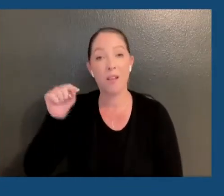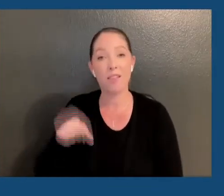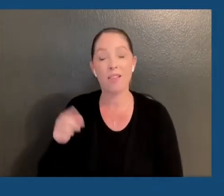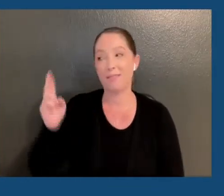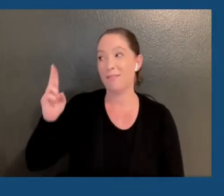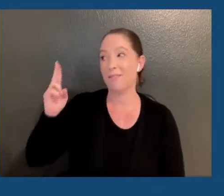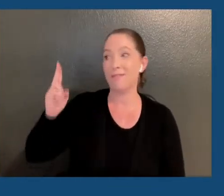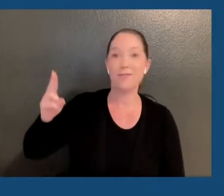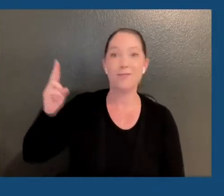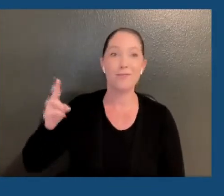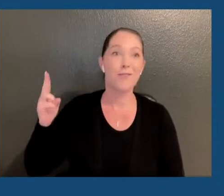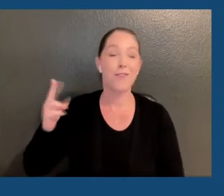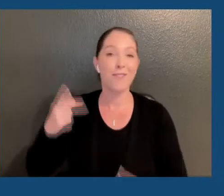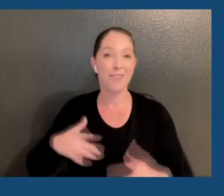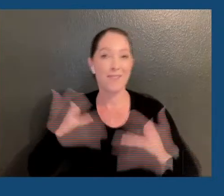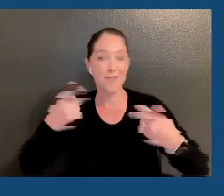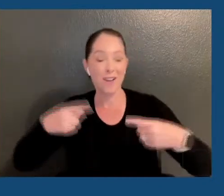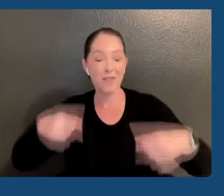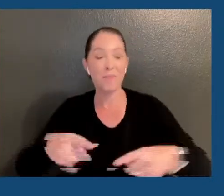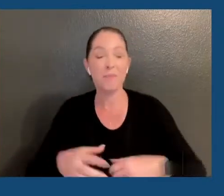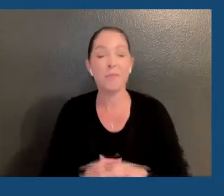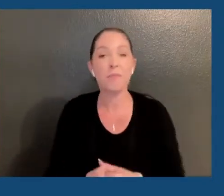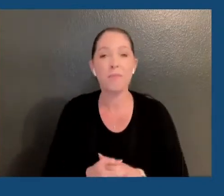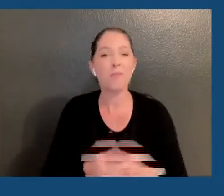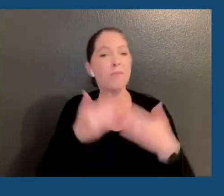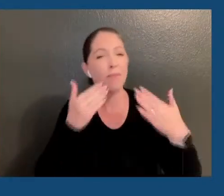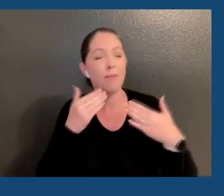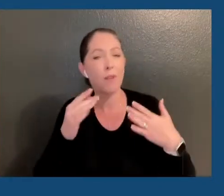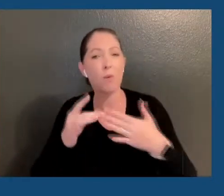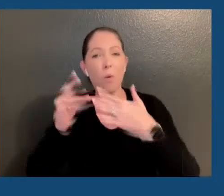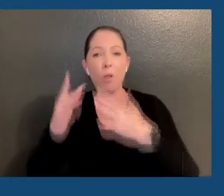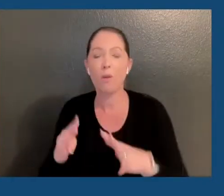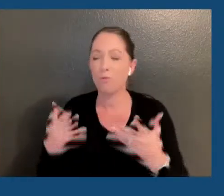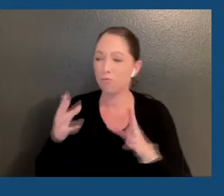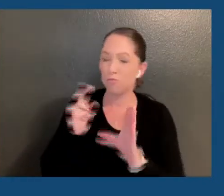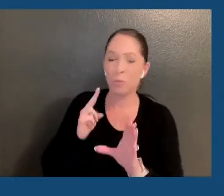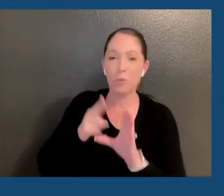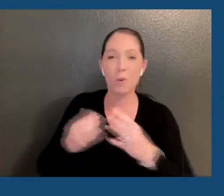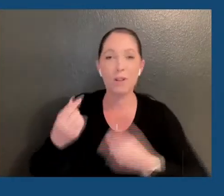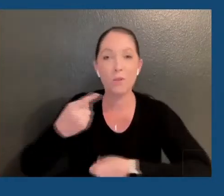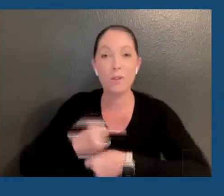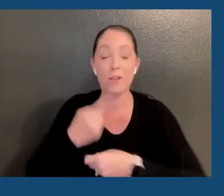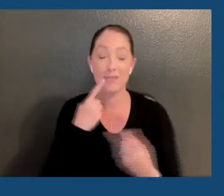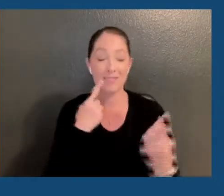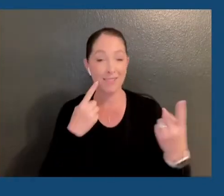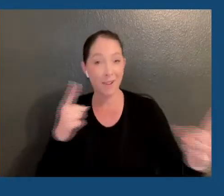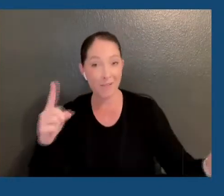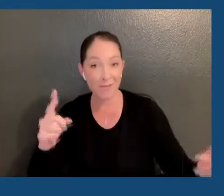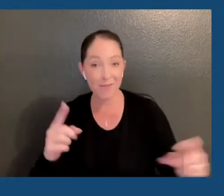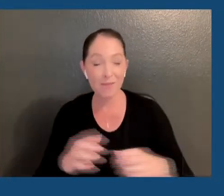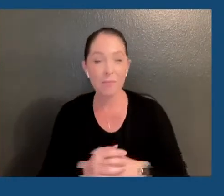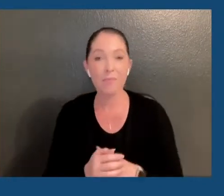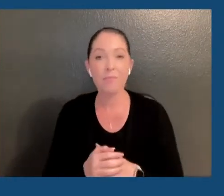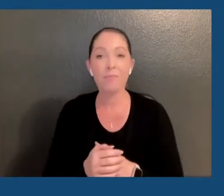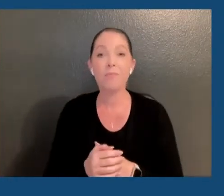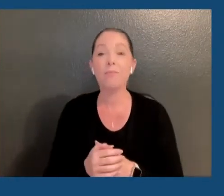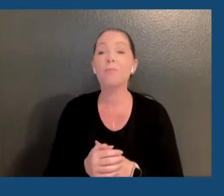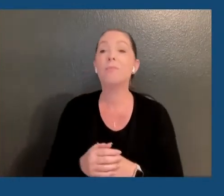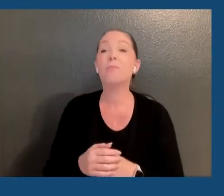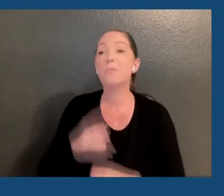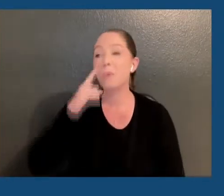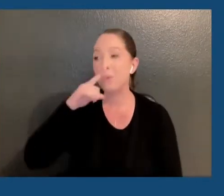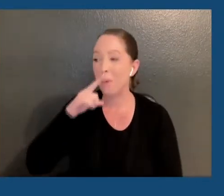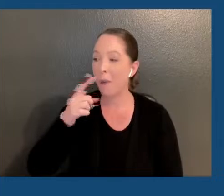historic occasion. I want to thank the many leaders who have joined us for today's announcement and ask them to please join us in the